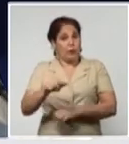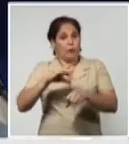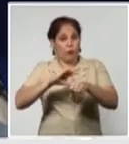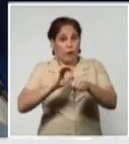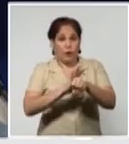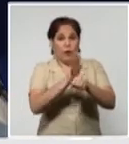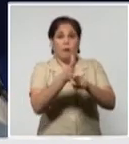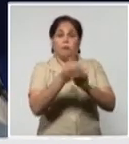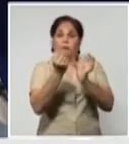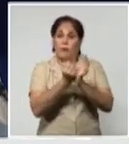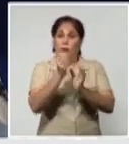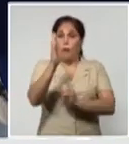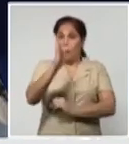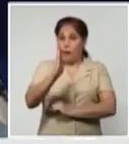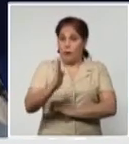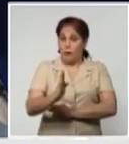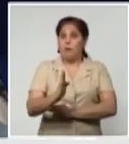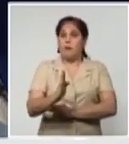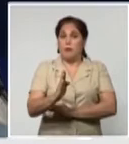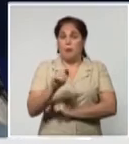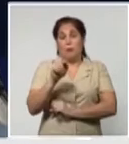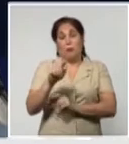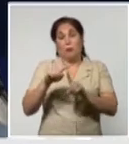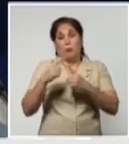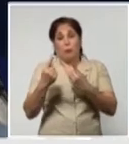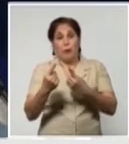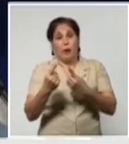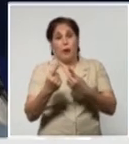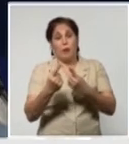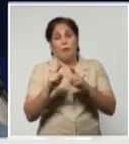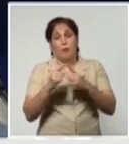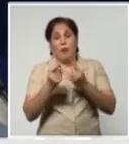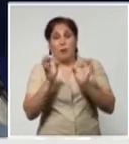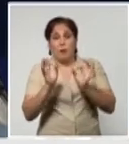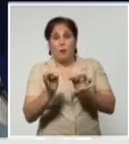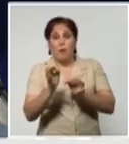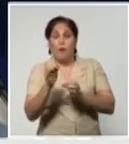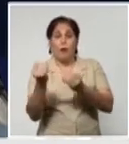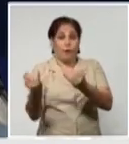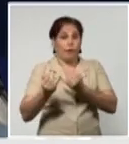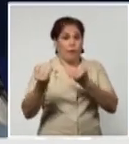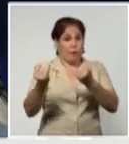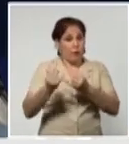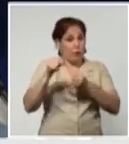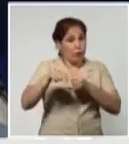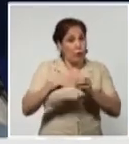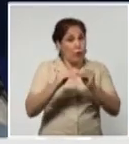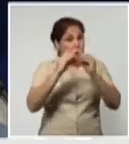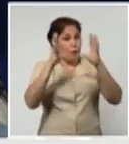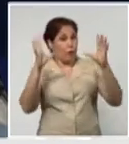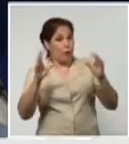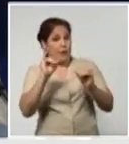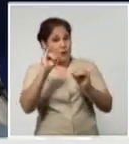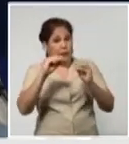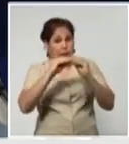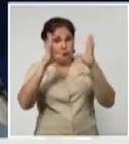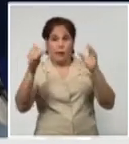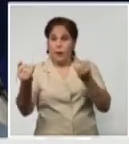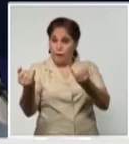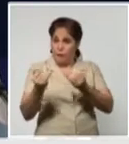978,142 confirmed cases in Brazil. The information provided at 6 o'clock in the